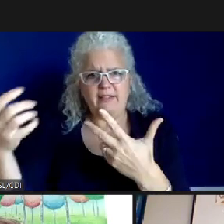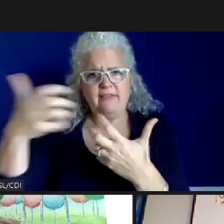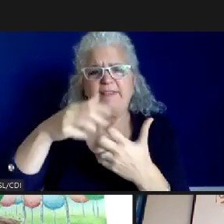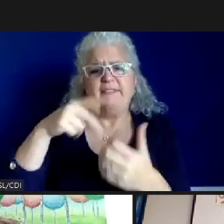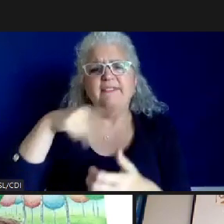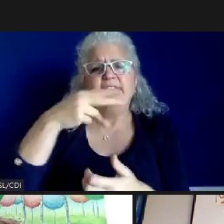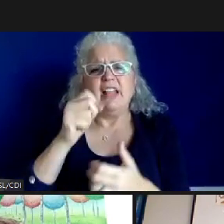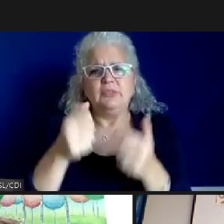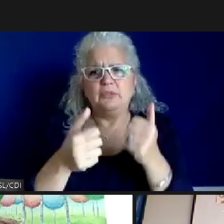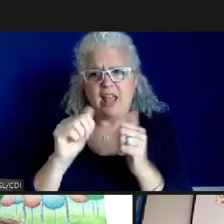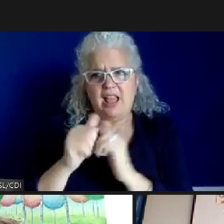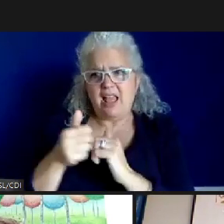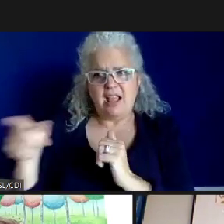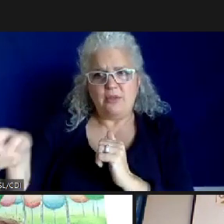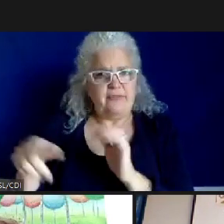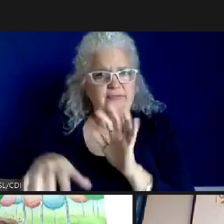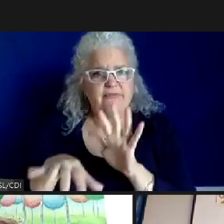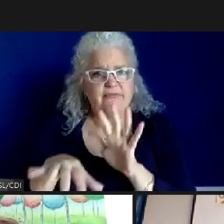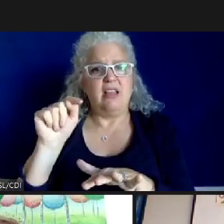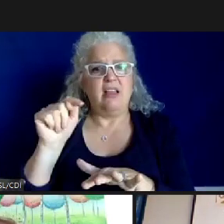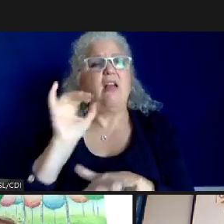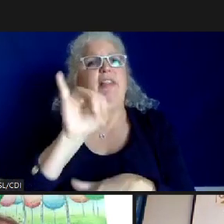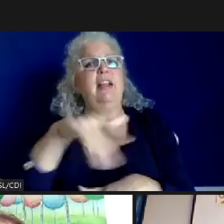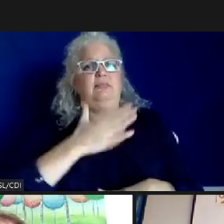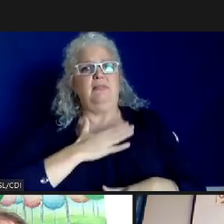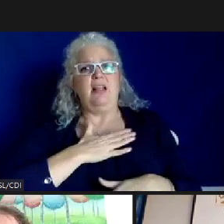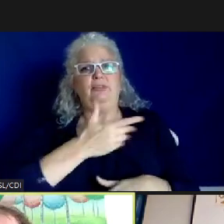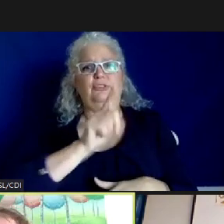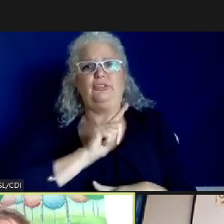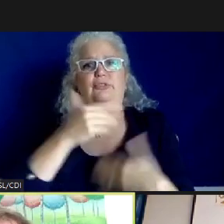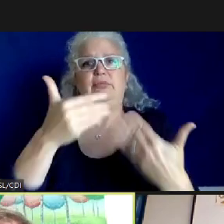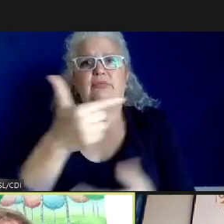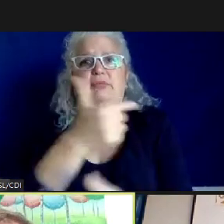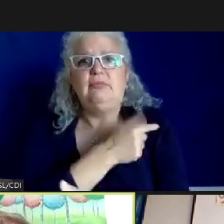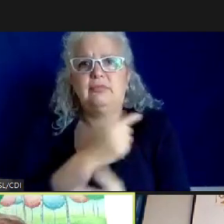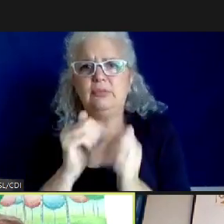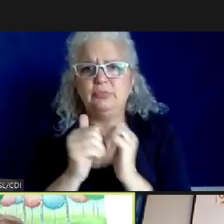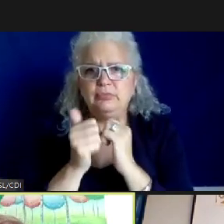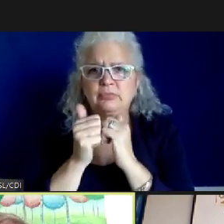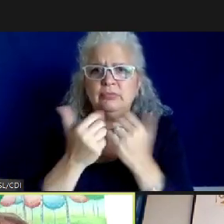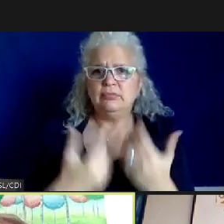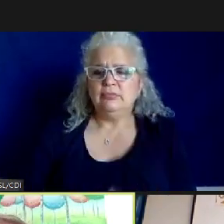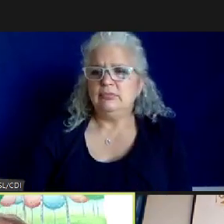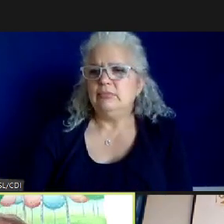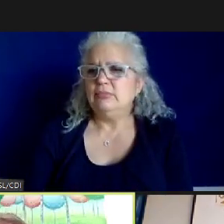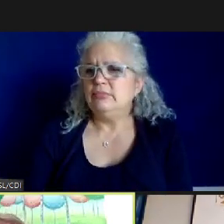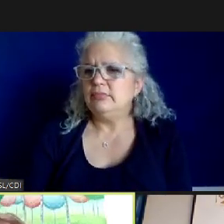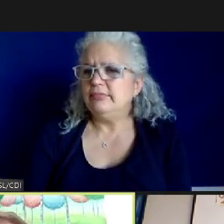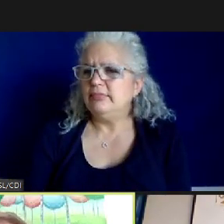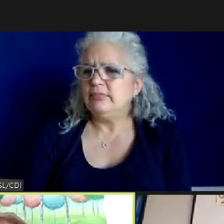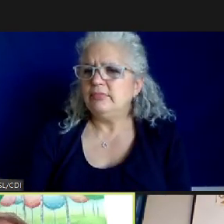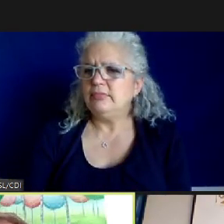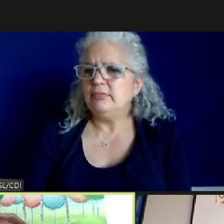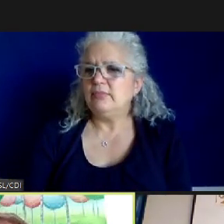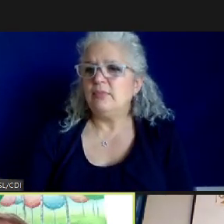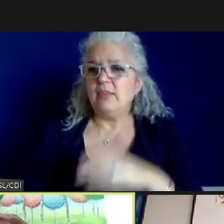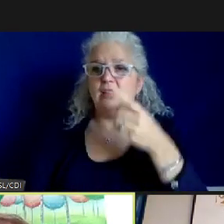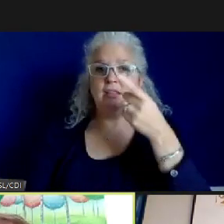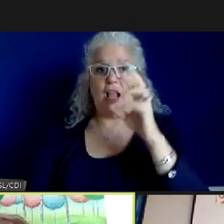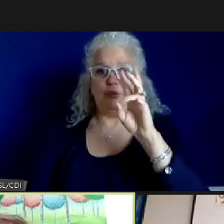know when she'll be able to be eligible to get the vaccine? Yeah, great. That's a perfect example of the kind of questions we're